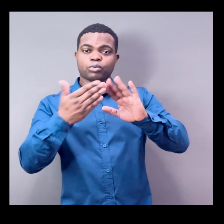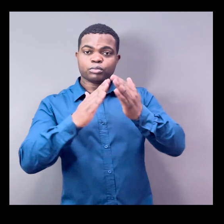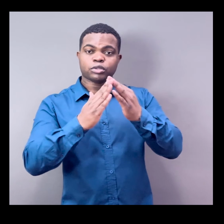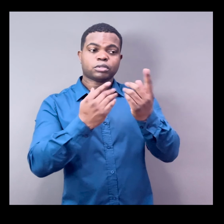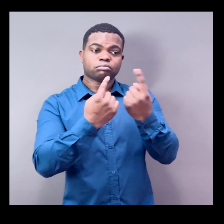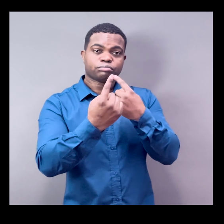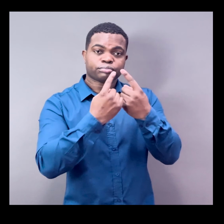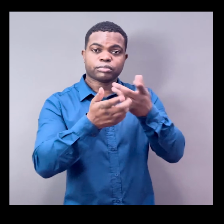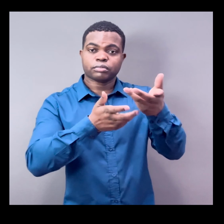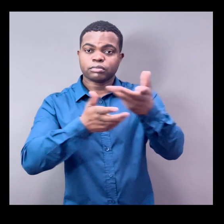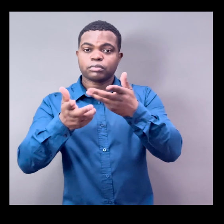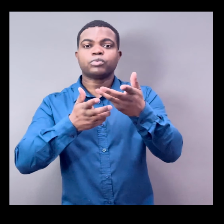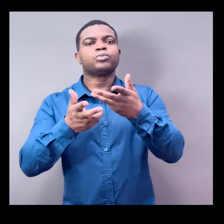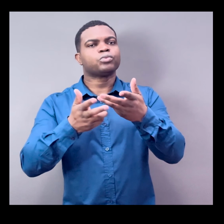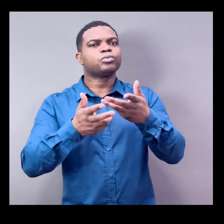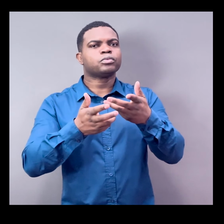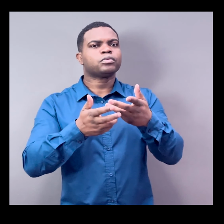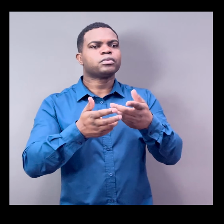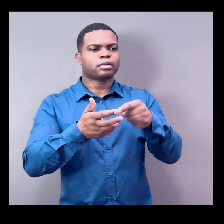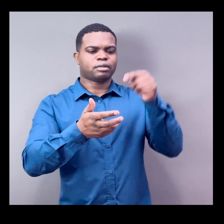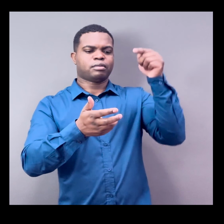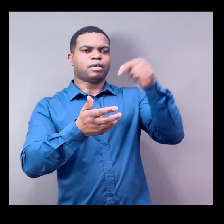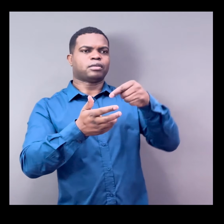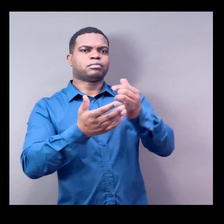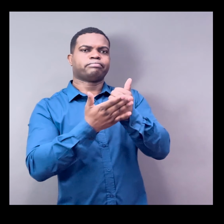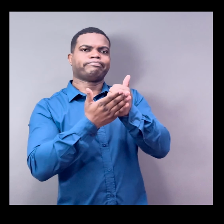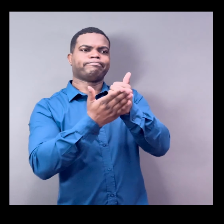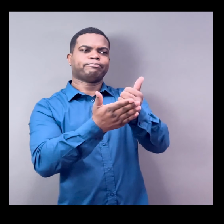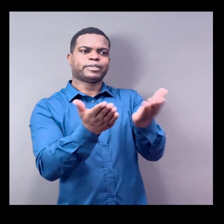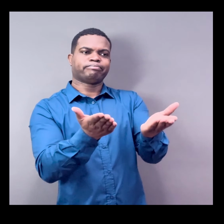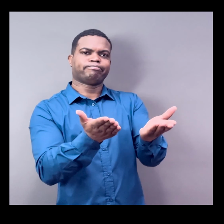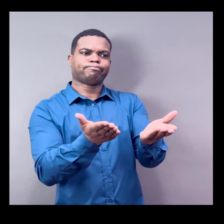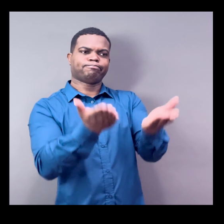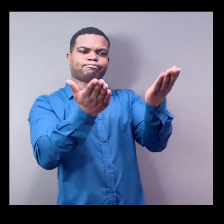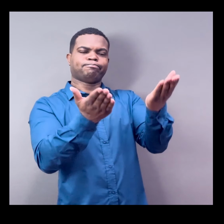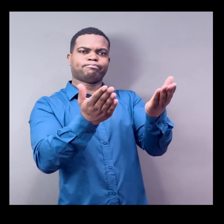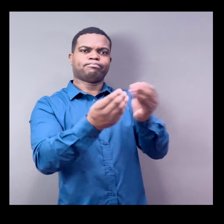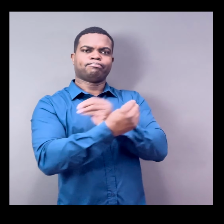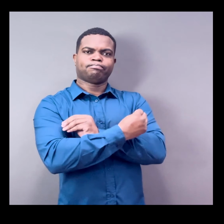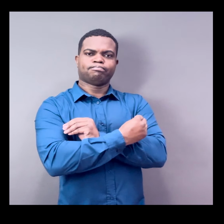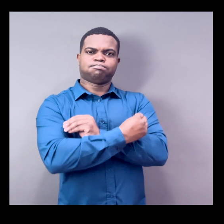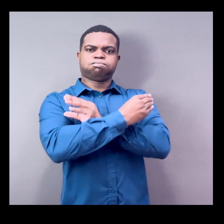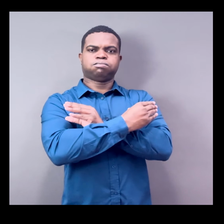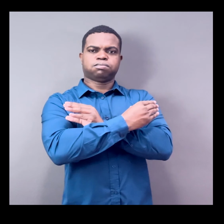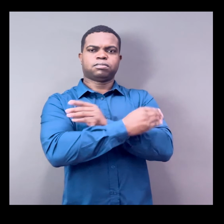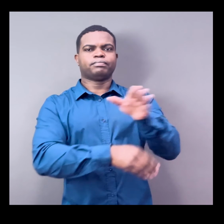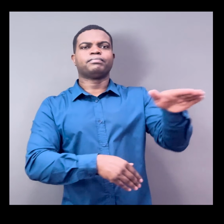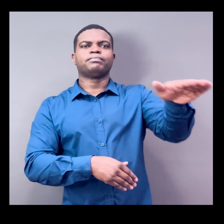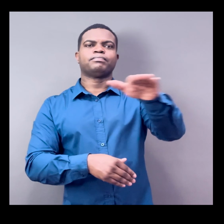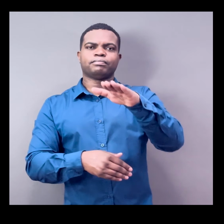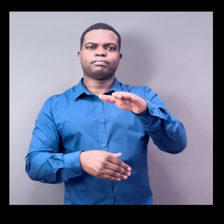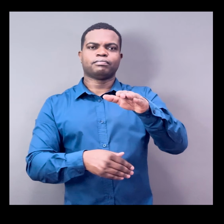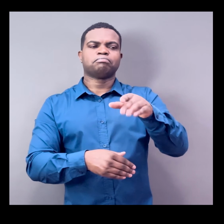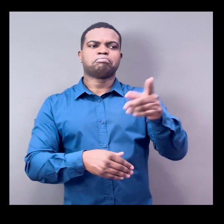community engagement, you empower community members to have a say in decision and outcomes.